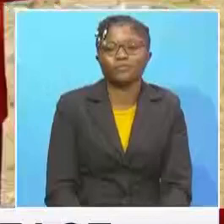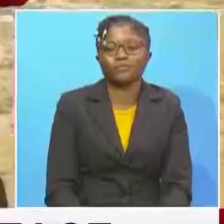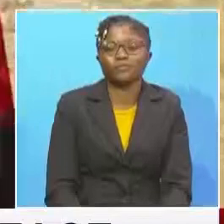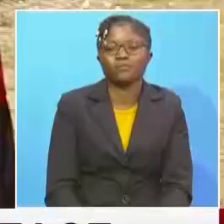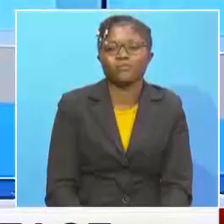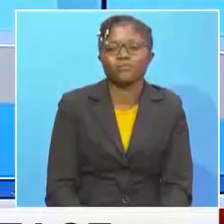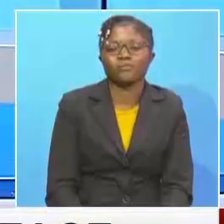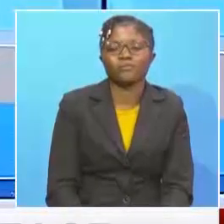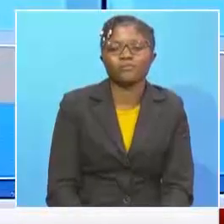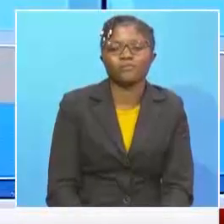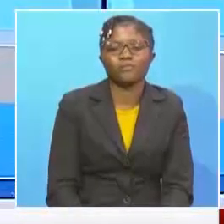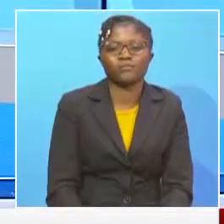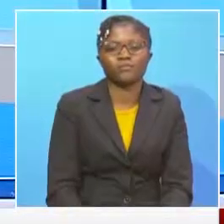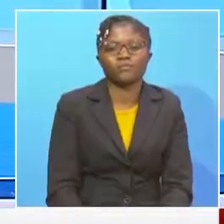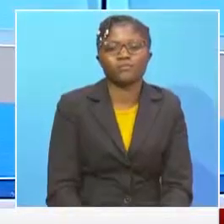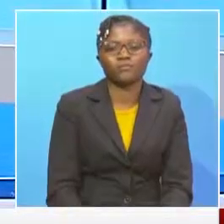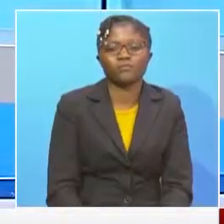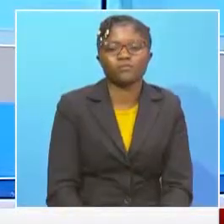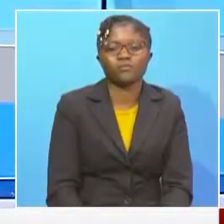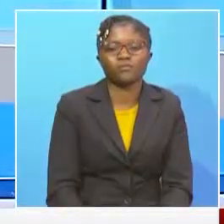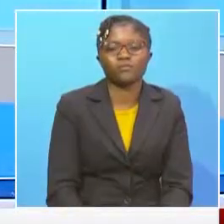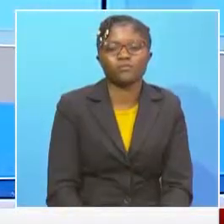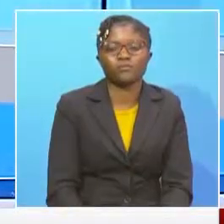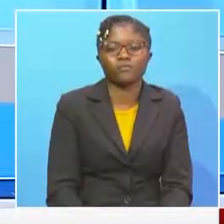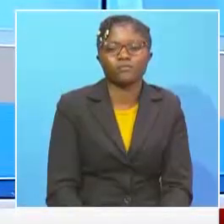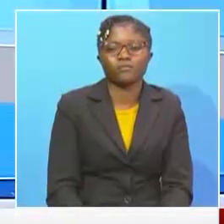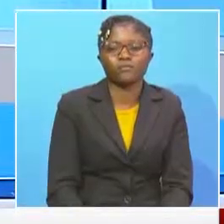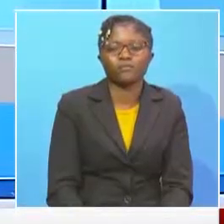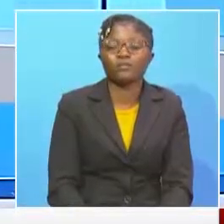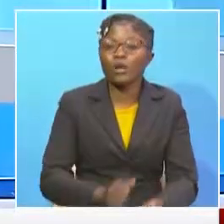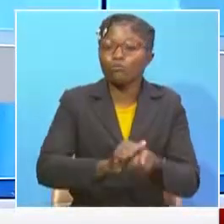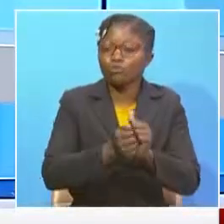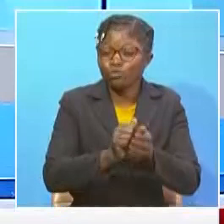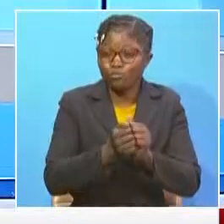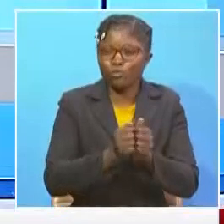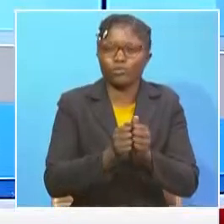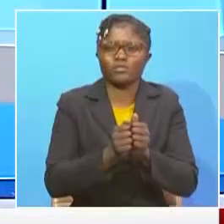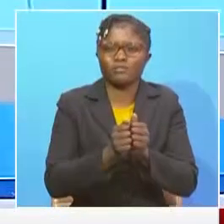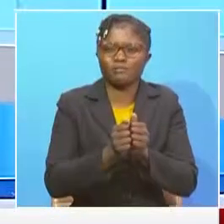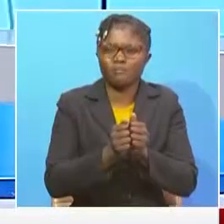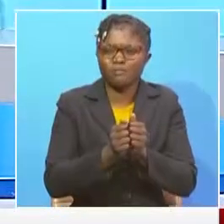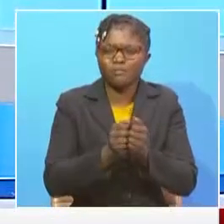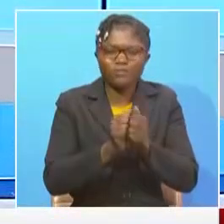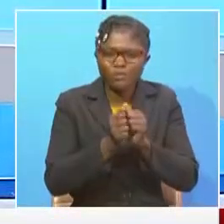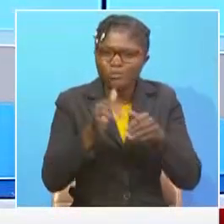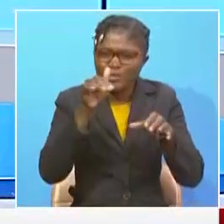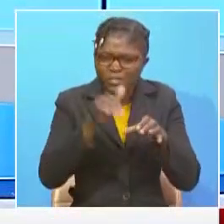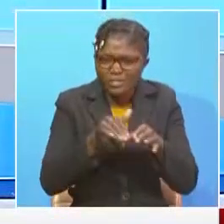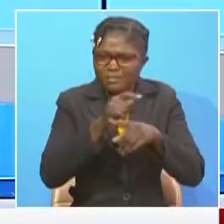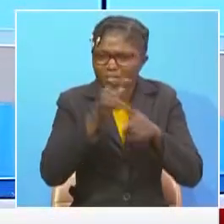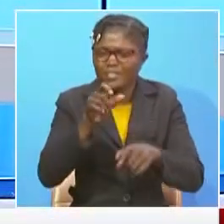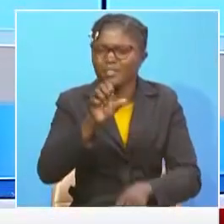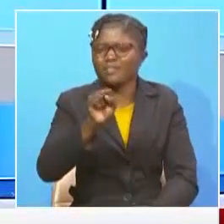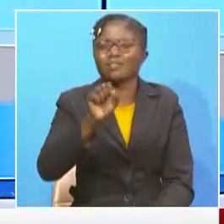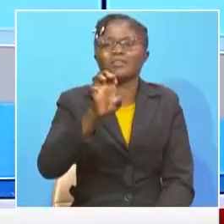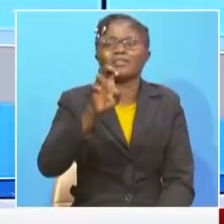Namsokwe Bwembia. And finally, in sports, a match official in Sengahill District of Northern Province